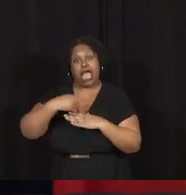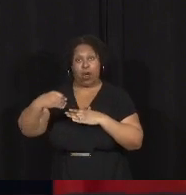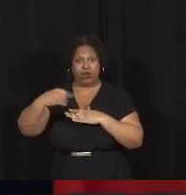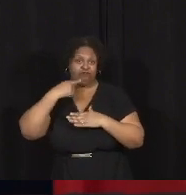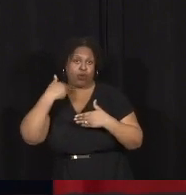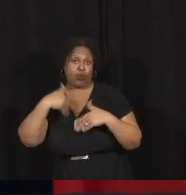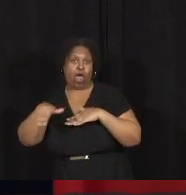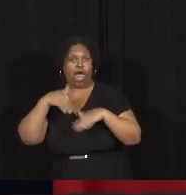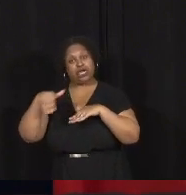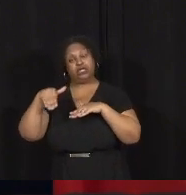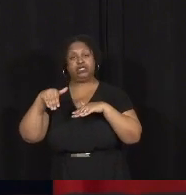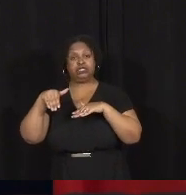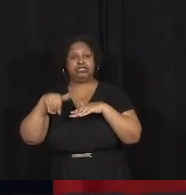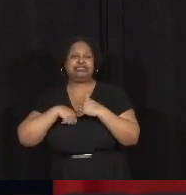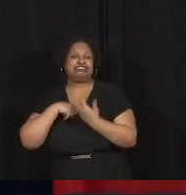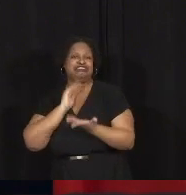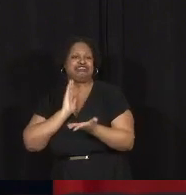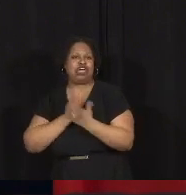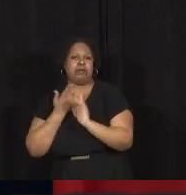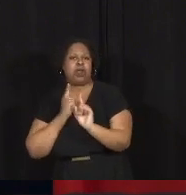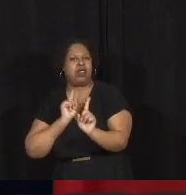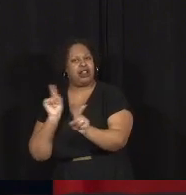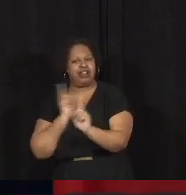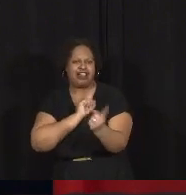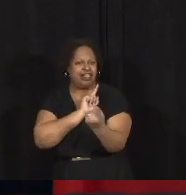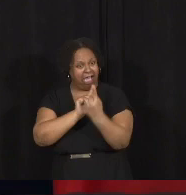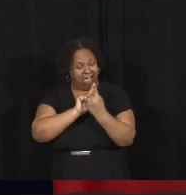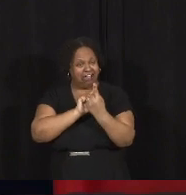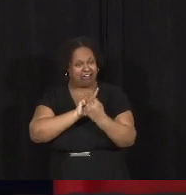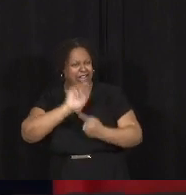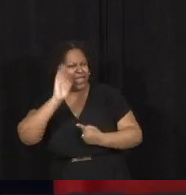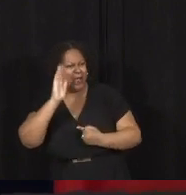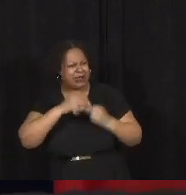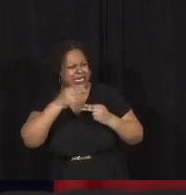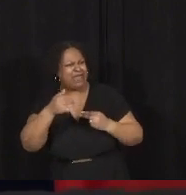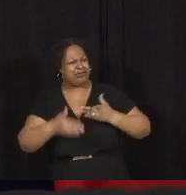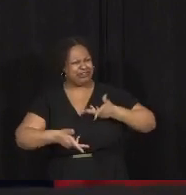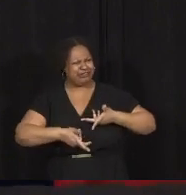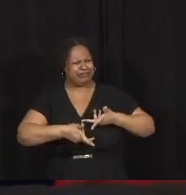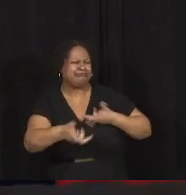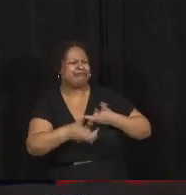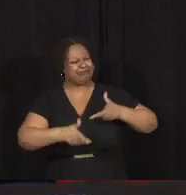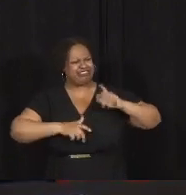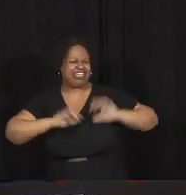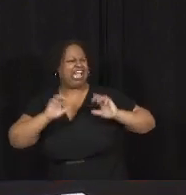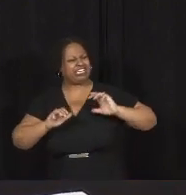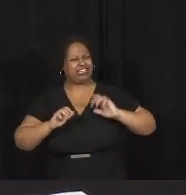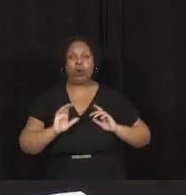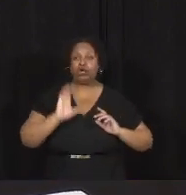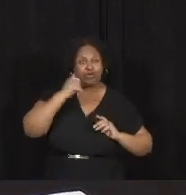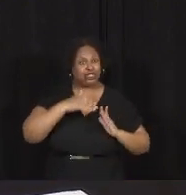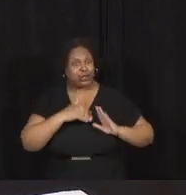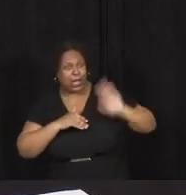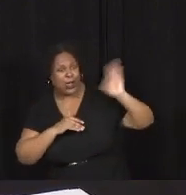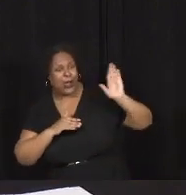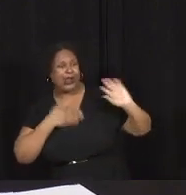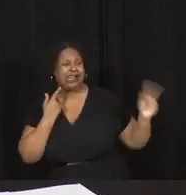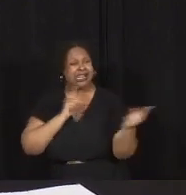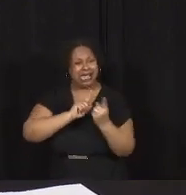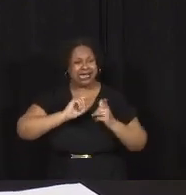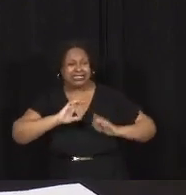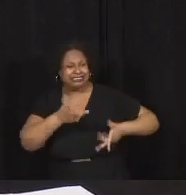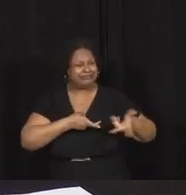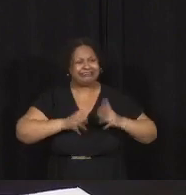way and speak to neighbors or strangers because you need to maintain social